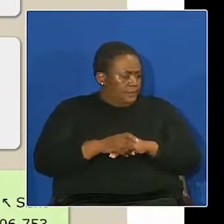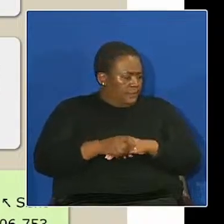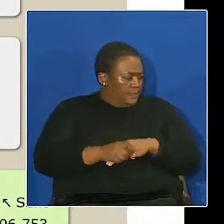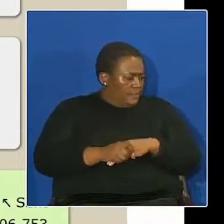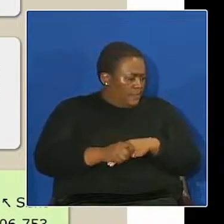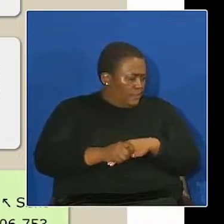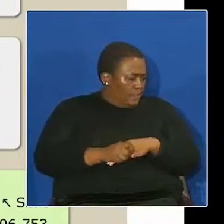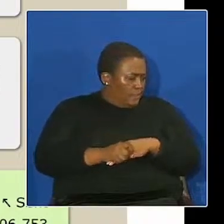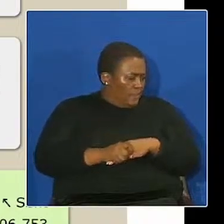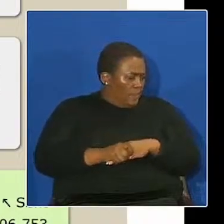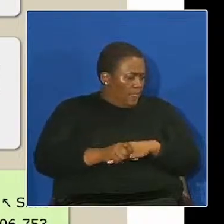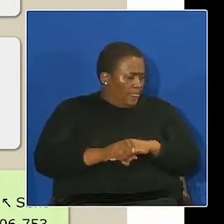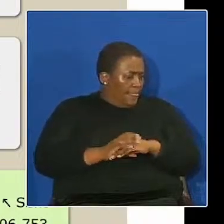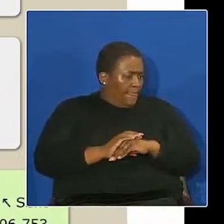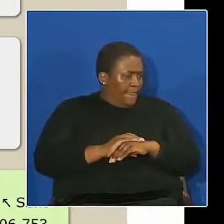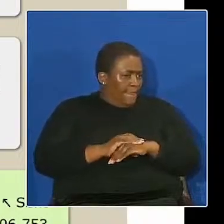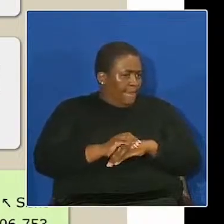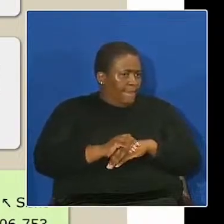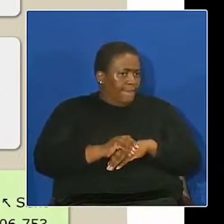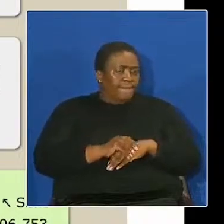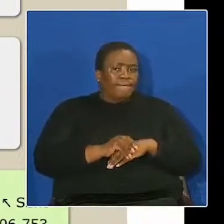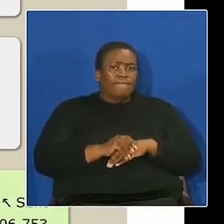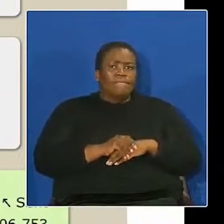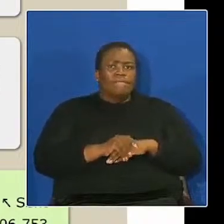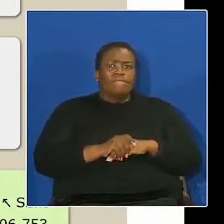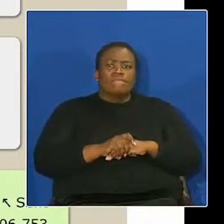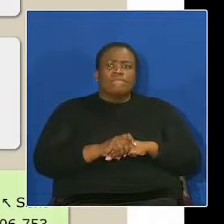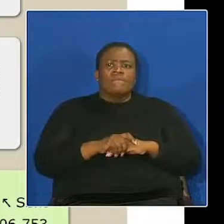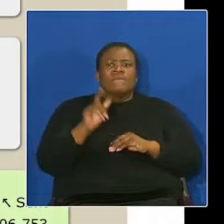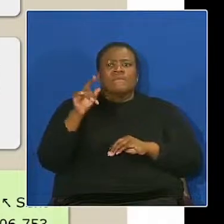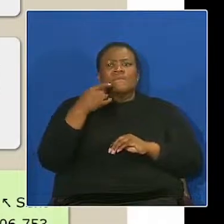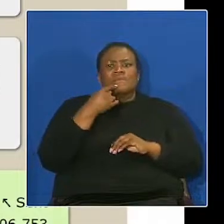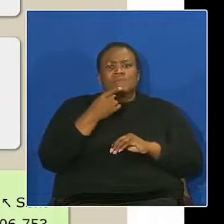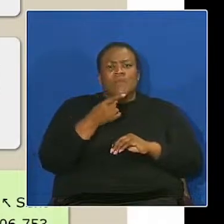Mr. Mukhozi says, I'm aware that I have not